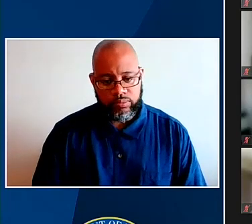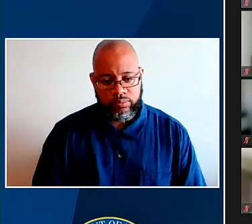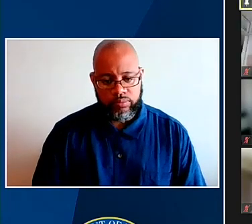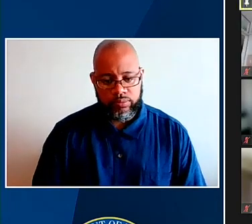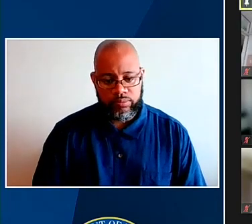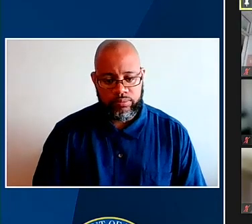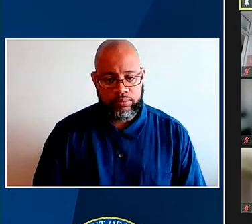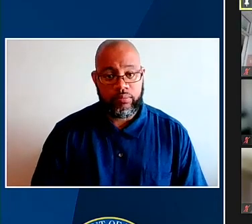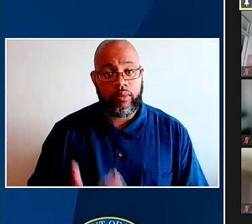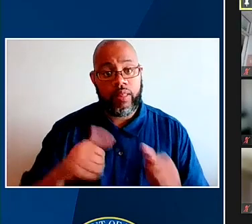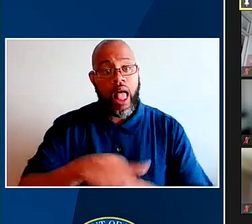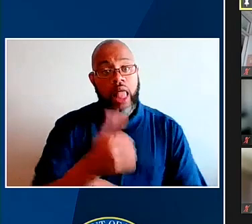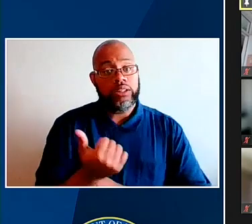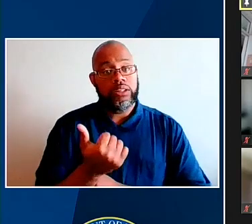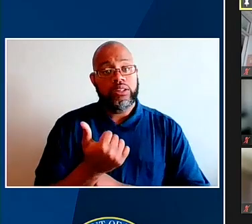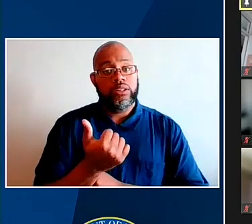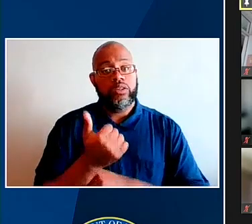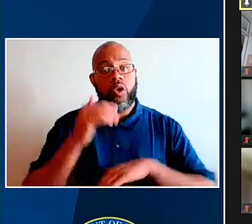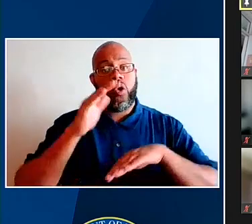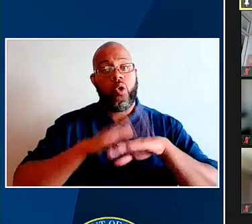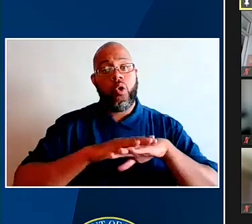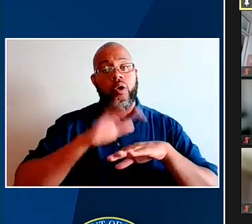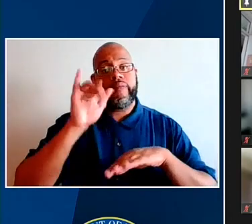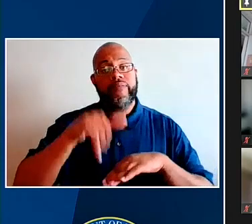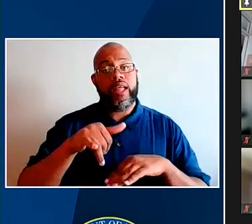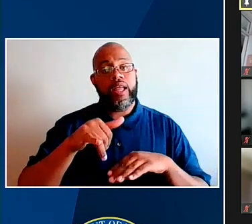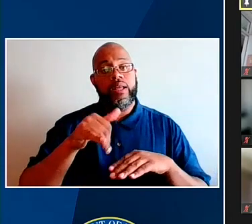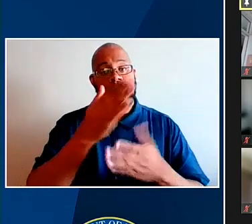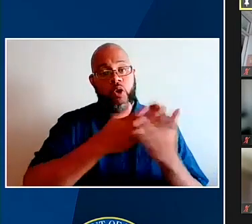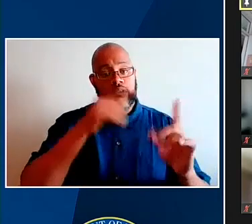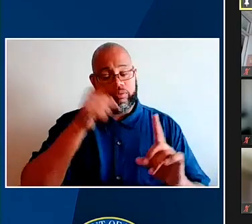Thank you. Anything else on this this section?